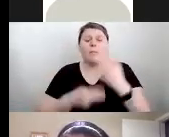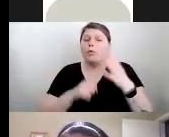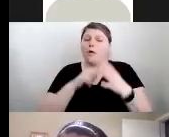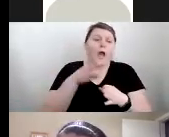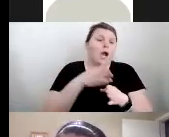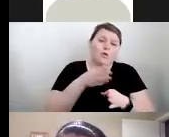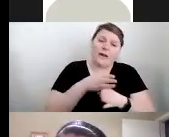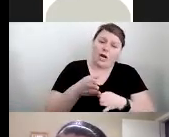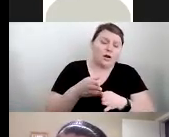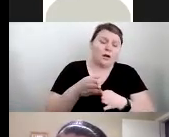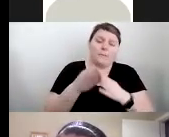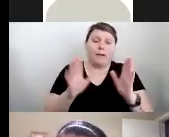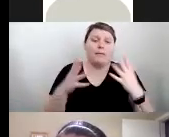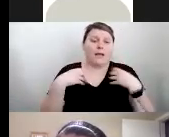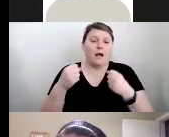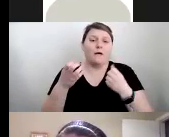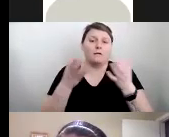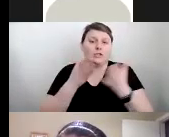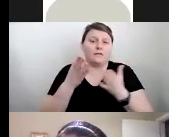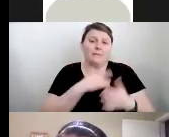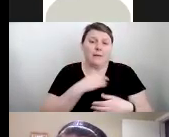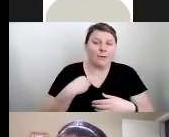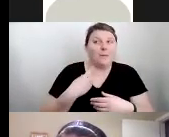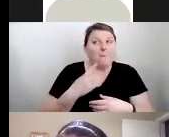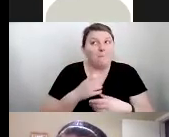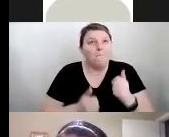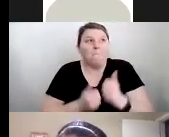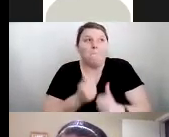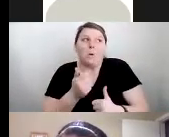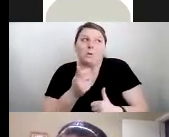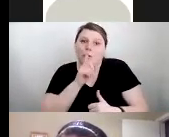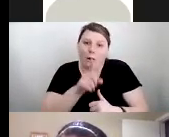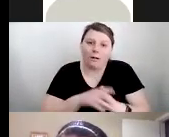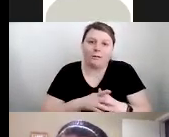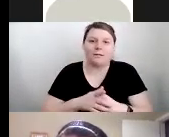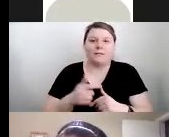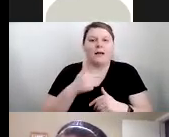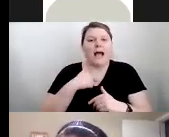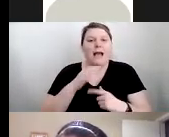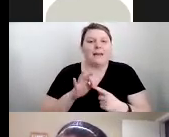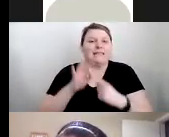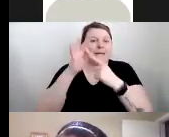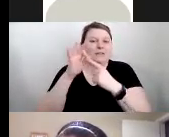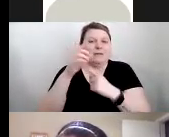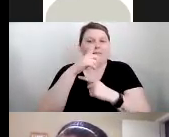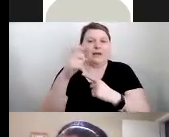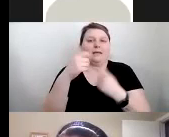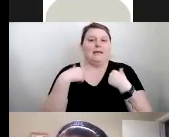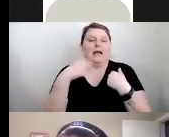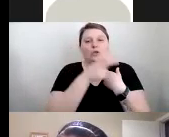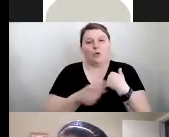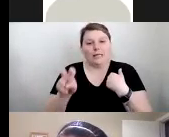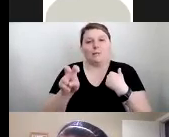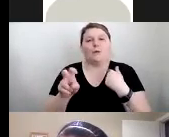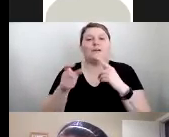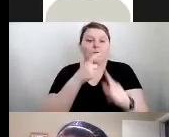service members. Most of us are. I'm kind of a funky exception because I did an inter-service transfer from the Air Force to the Public